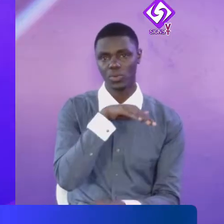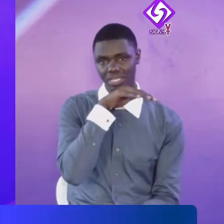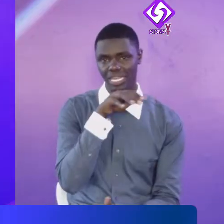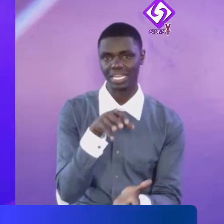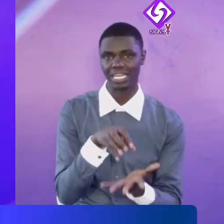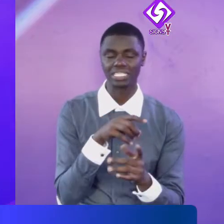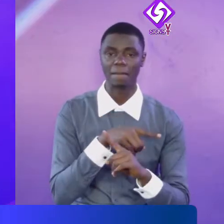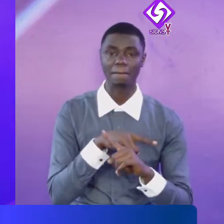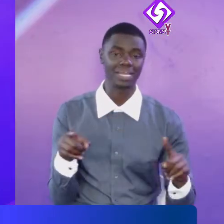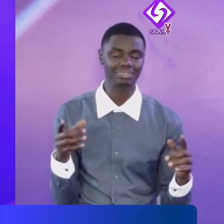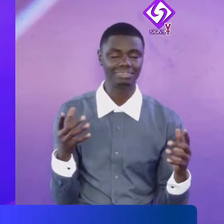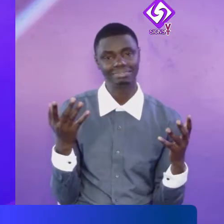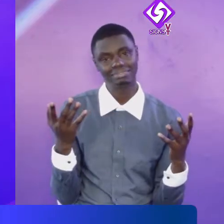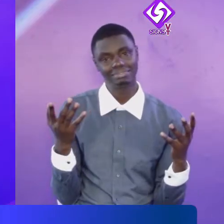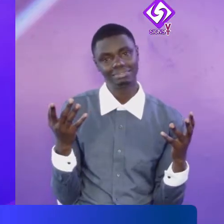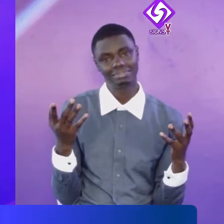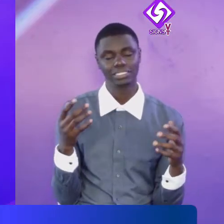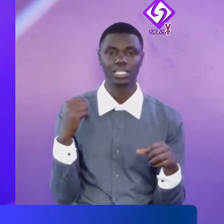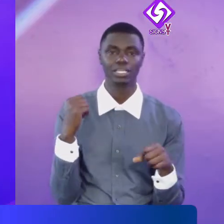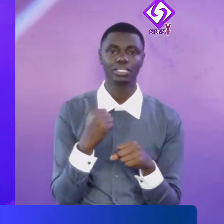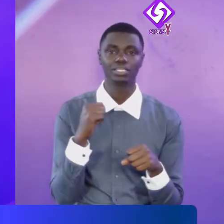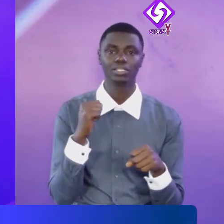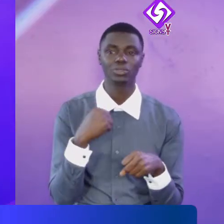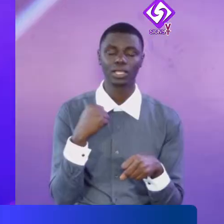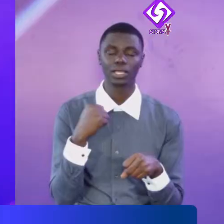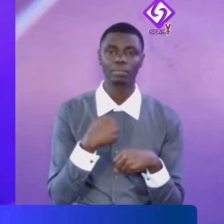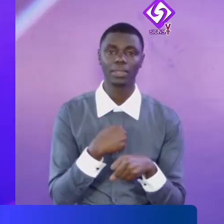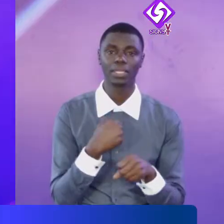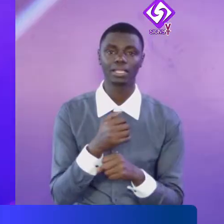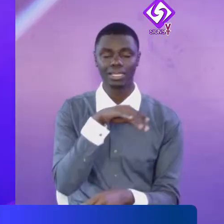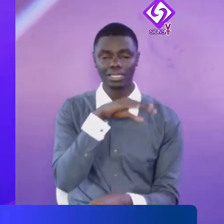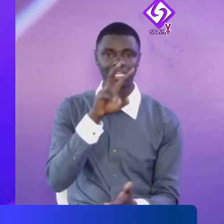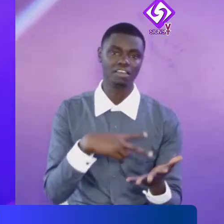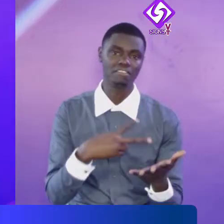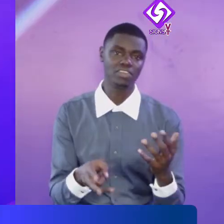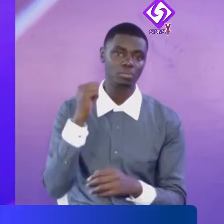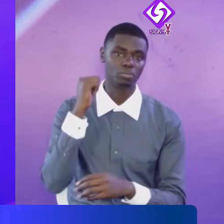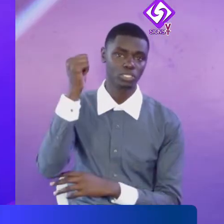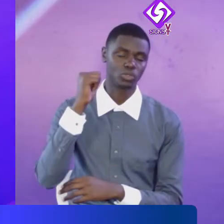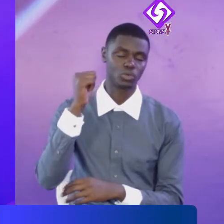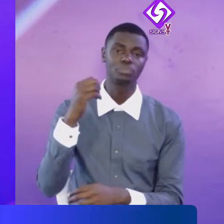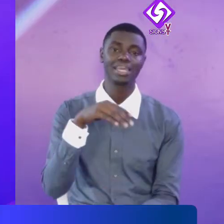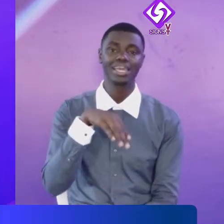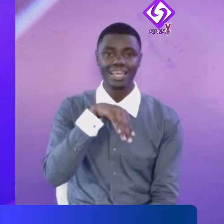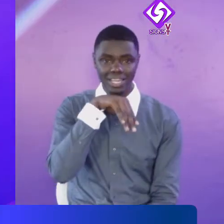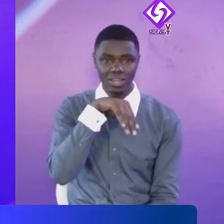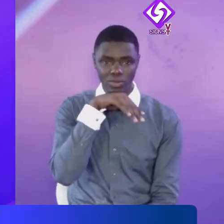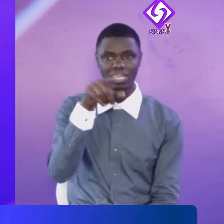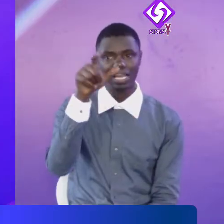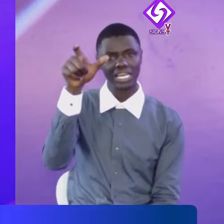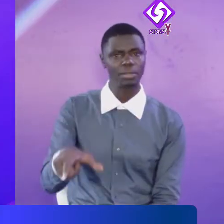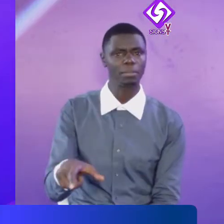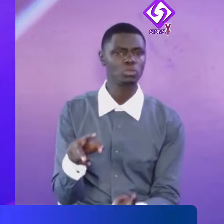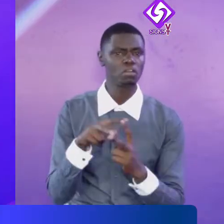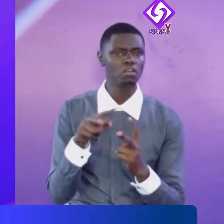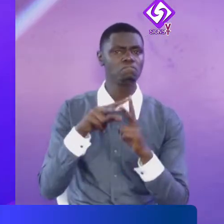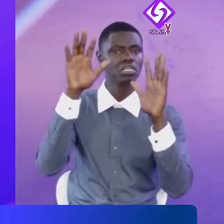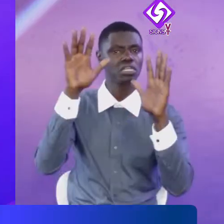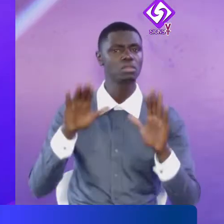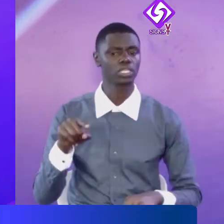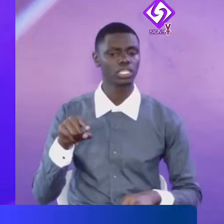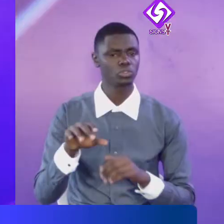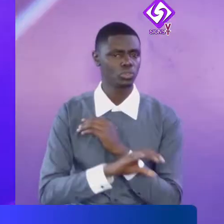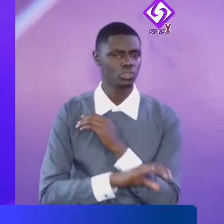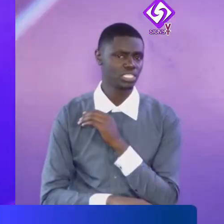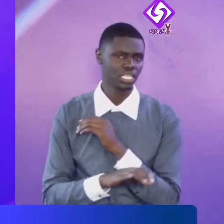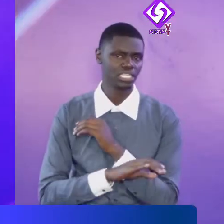it's unfortunate that you can make Raila's health political, because one thing is that Raila Odinga is that person who is very important to this country. You